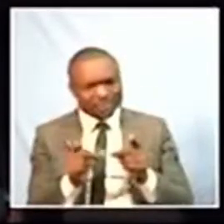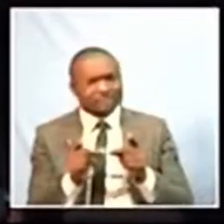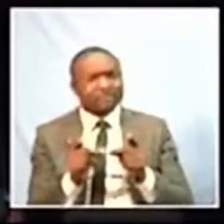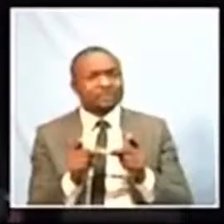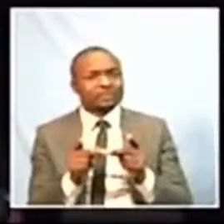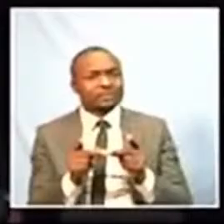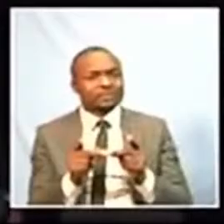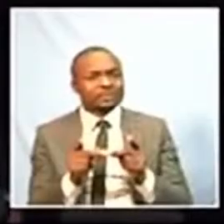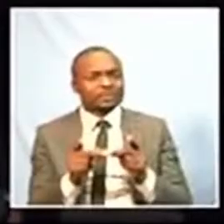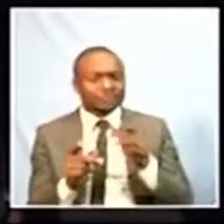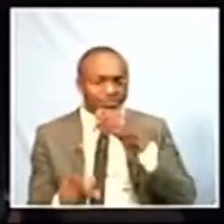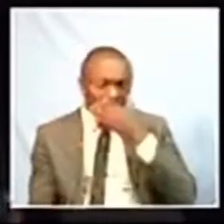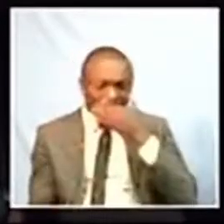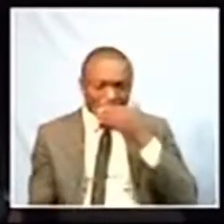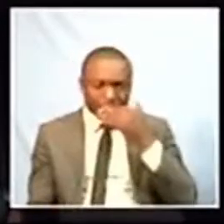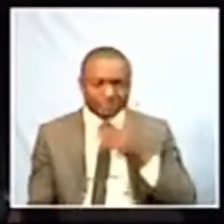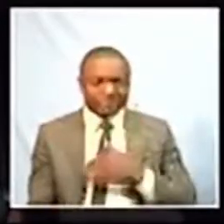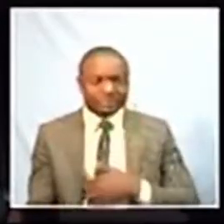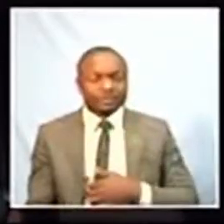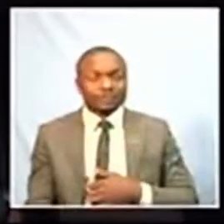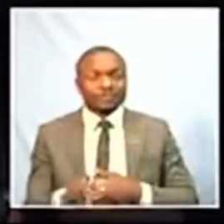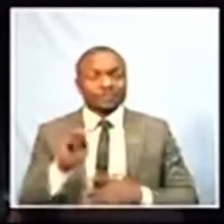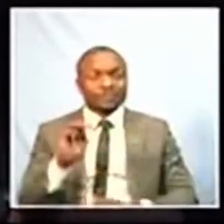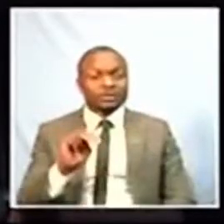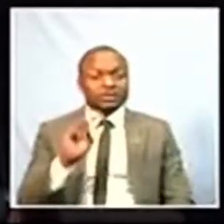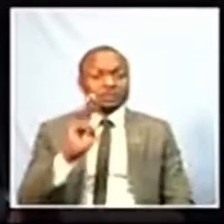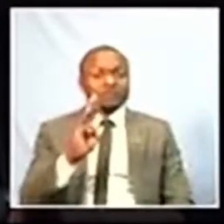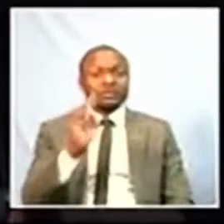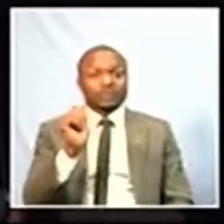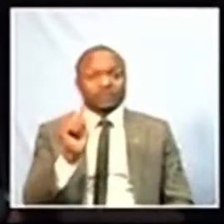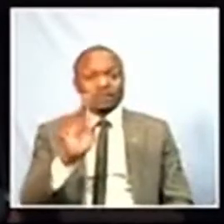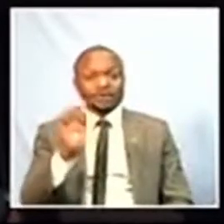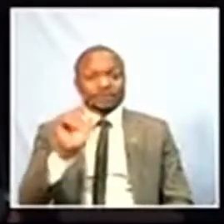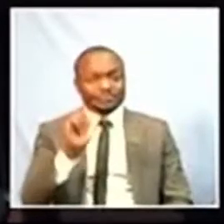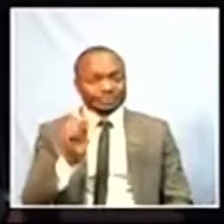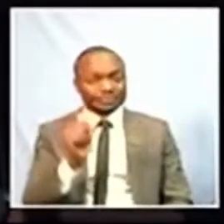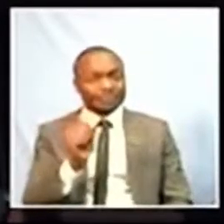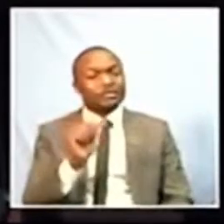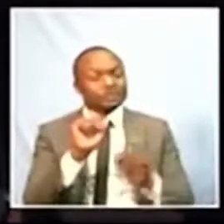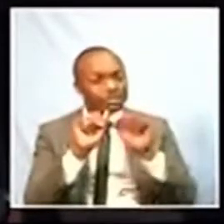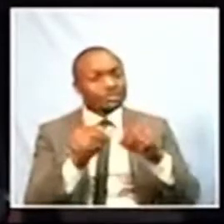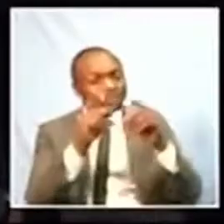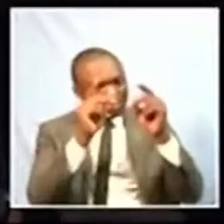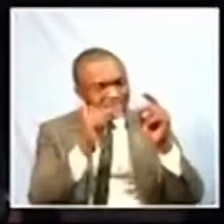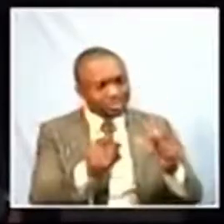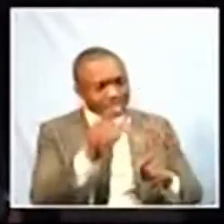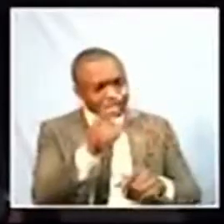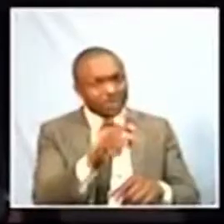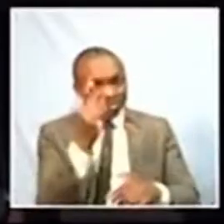mean where Mbaba, all those places are reachable within a day.